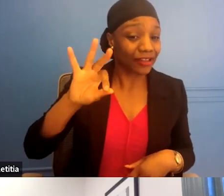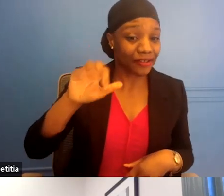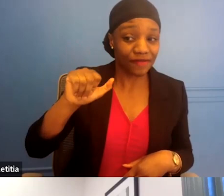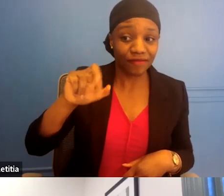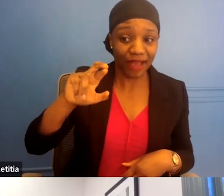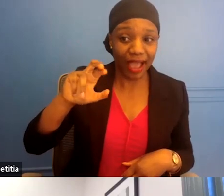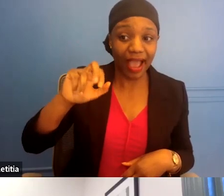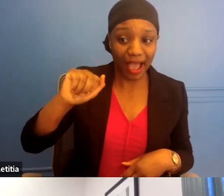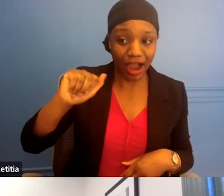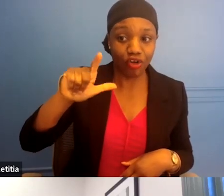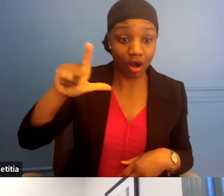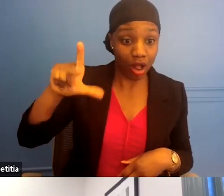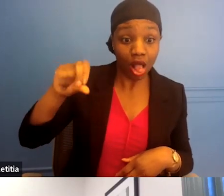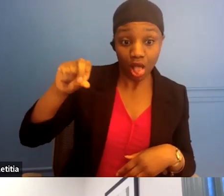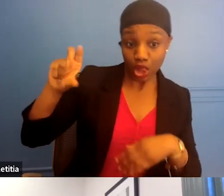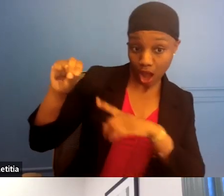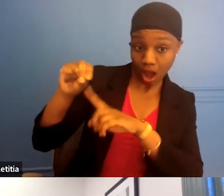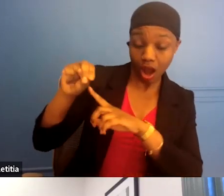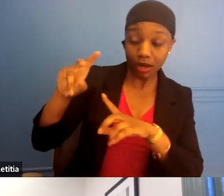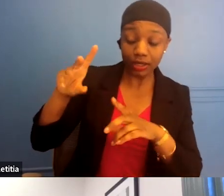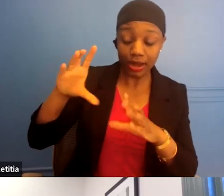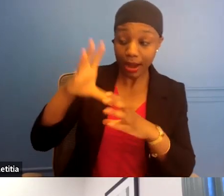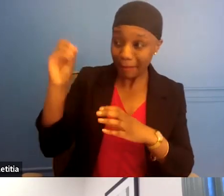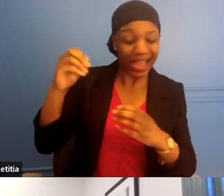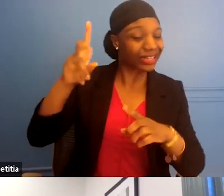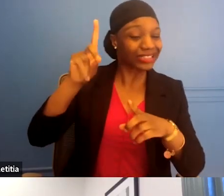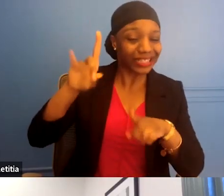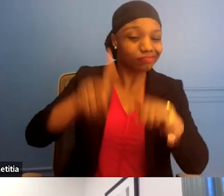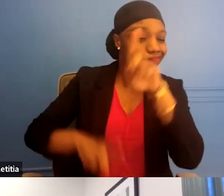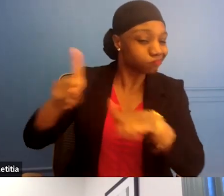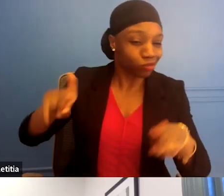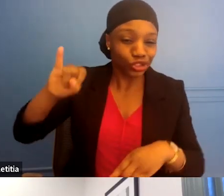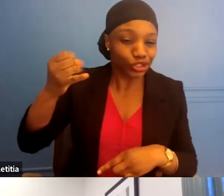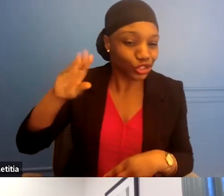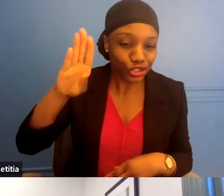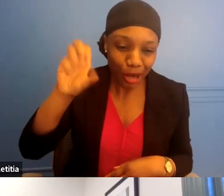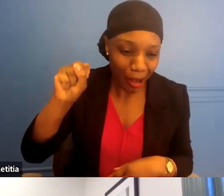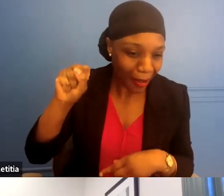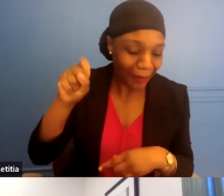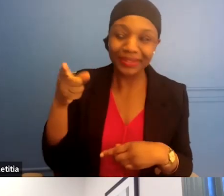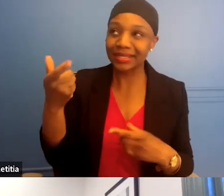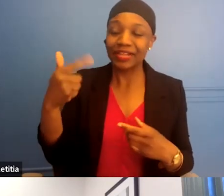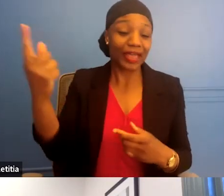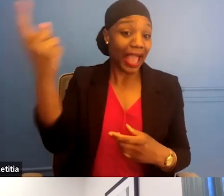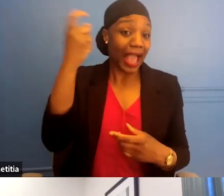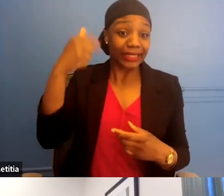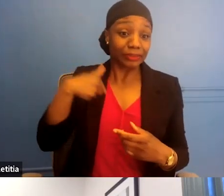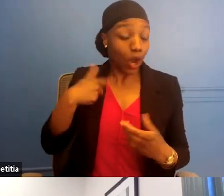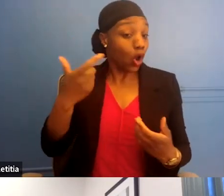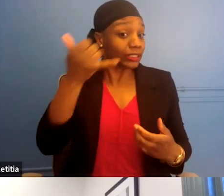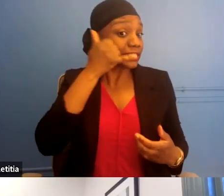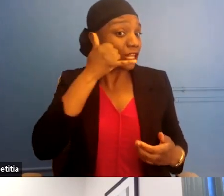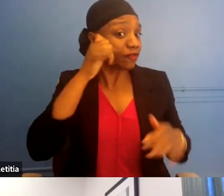in the accounting department. I did a variety of other jobs. You know, one of the first things they did was they said, we need a telephone system. And I